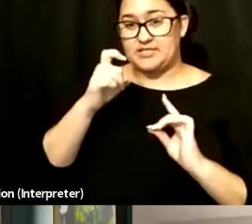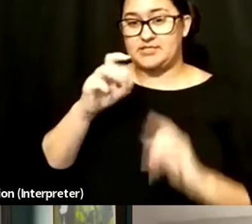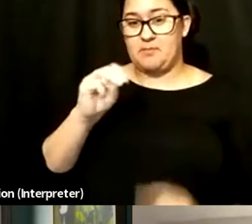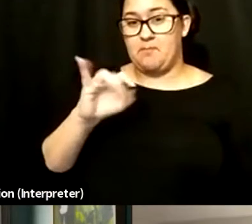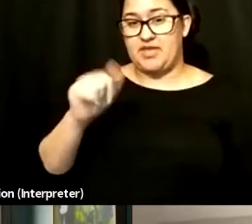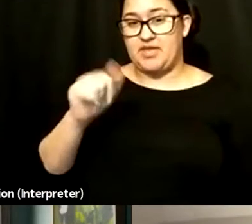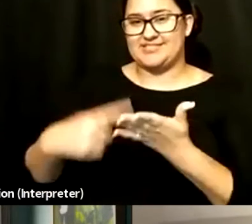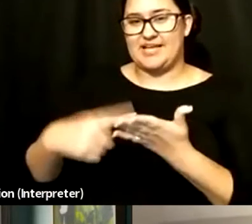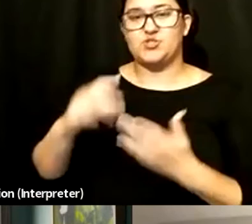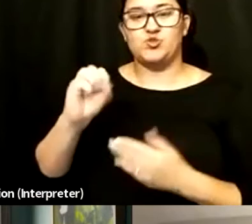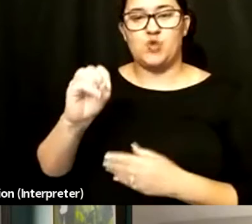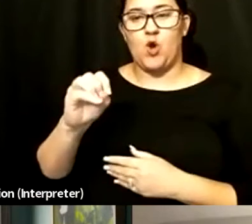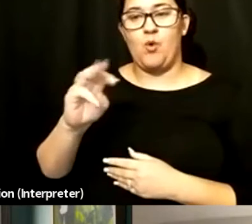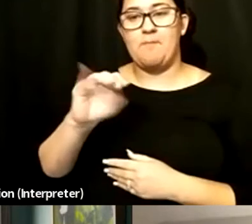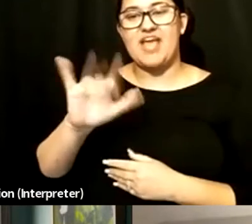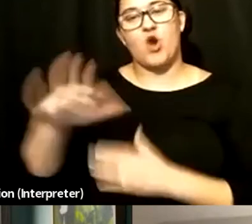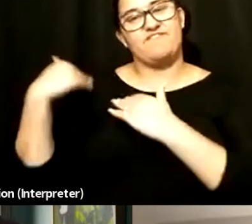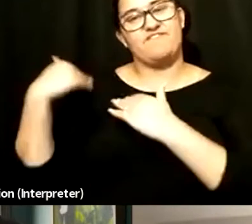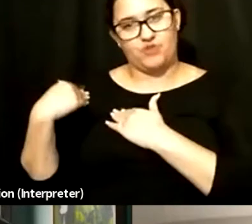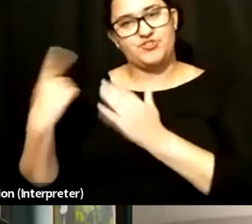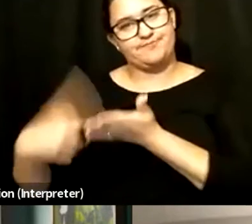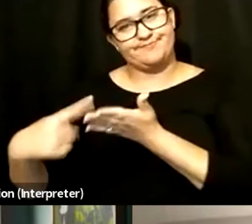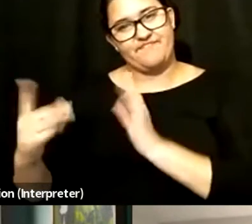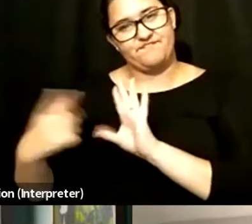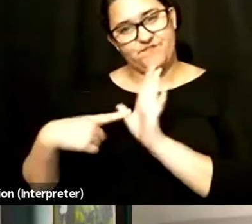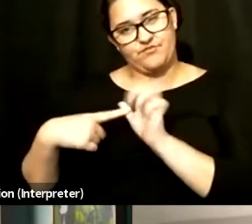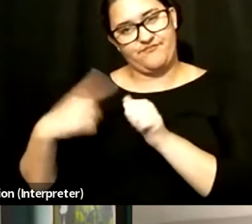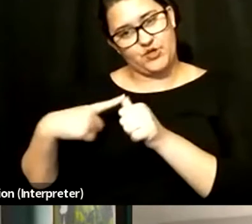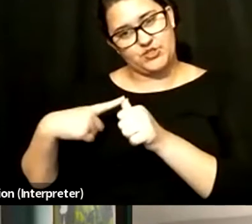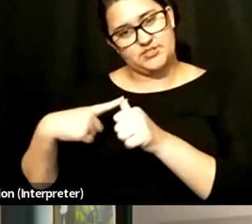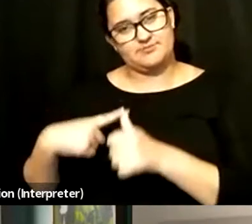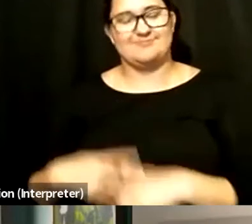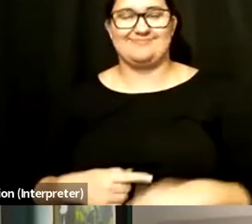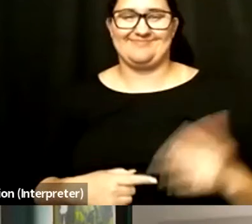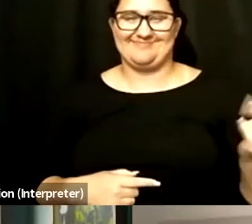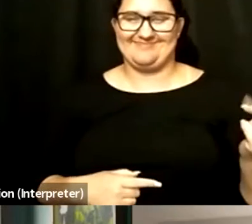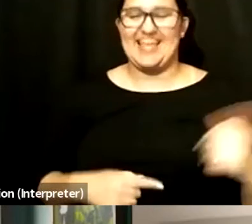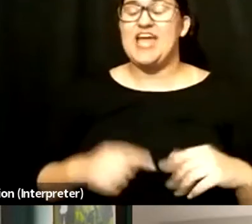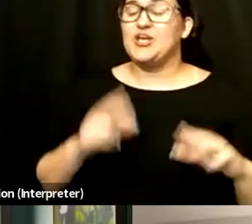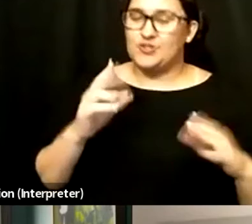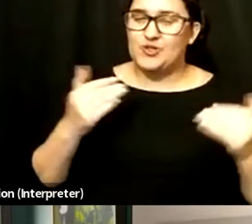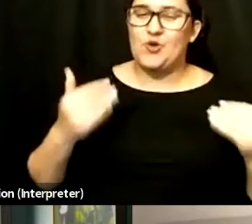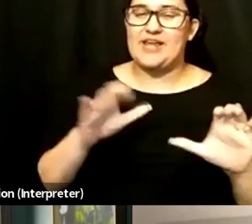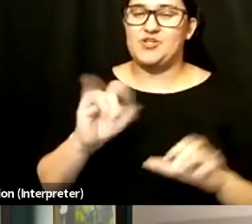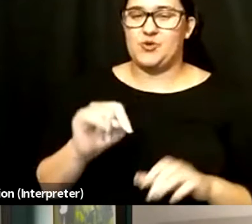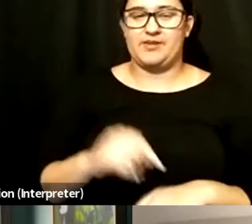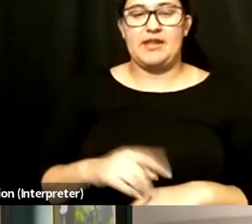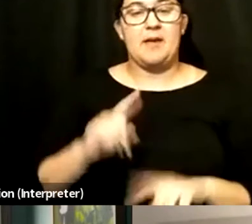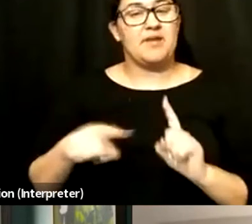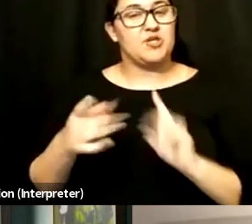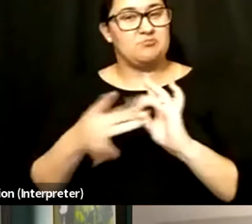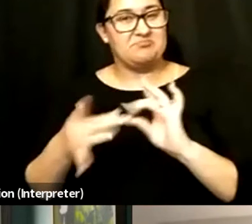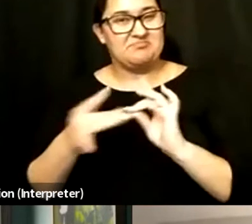Mia's fault if we run over. Go for it. Hey, you do what you want to do. But Mia brought up like a really interesting point.